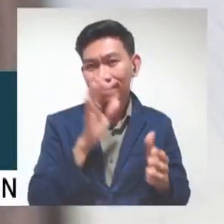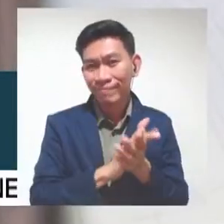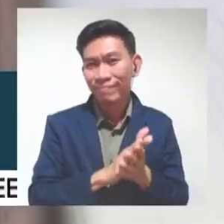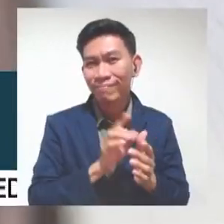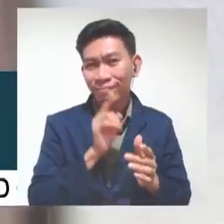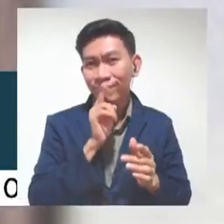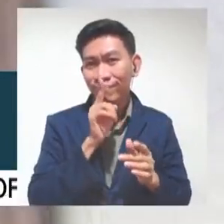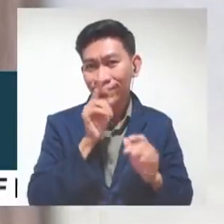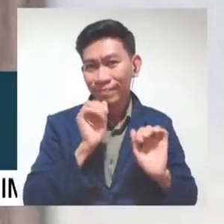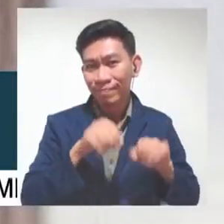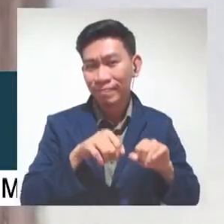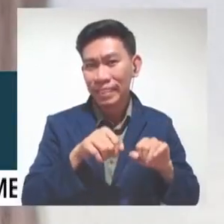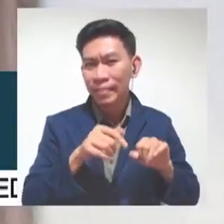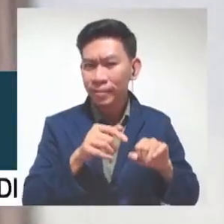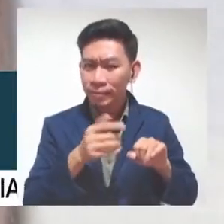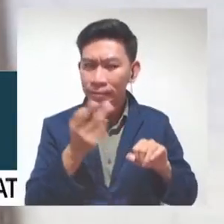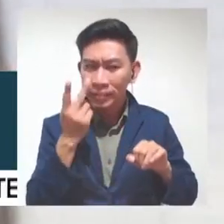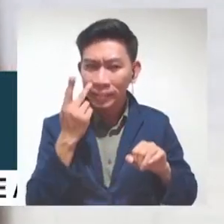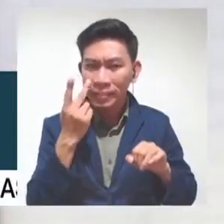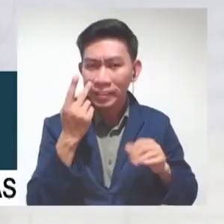involve AI.